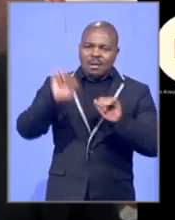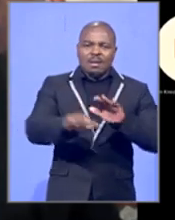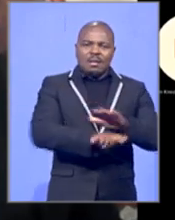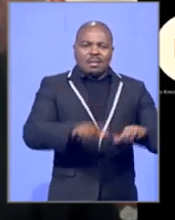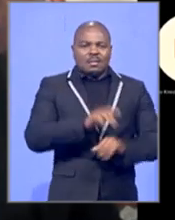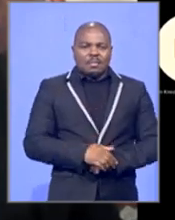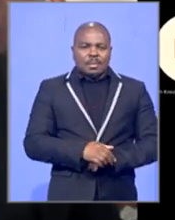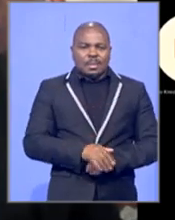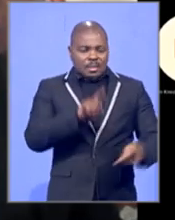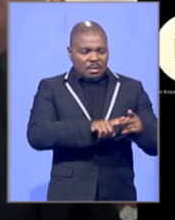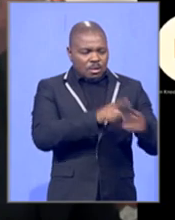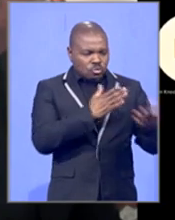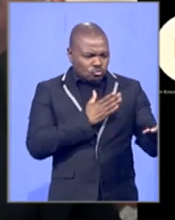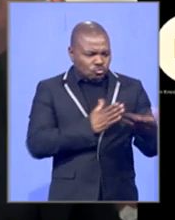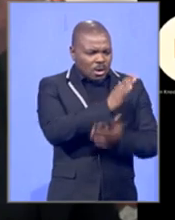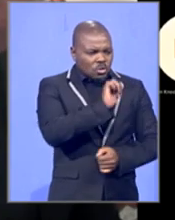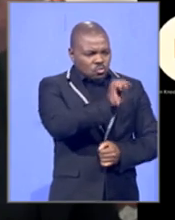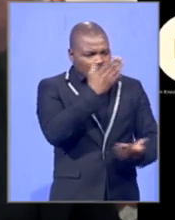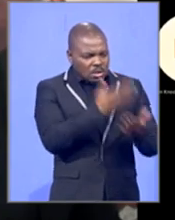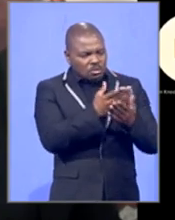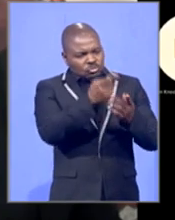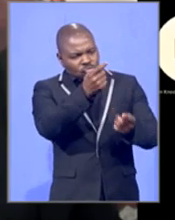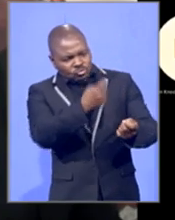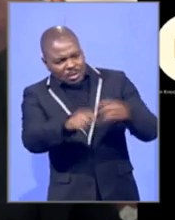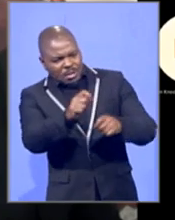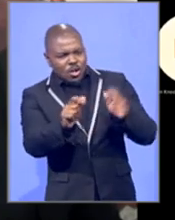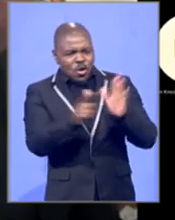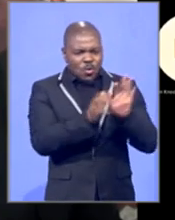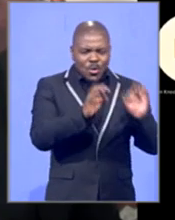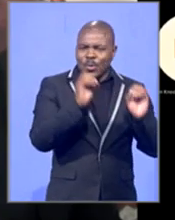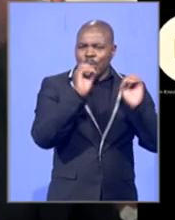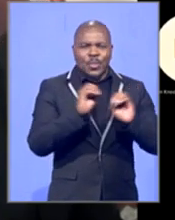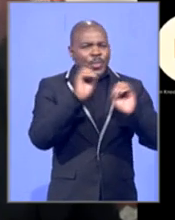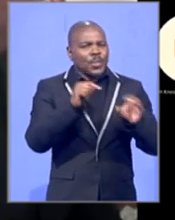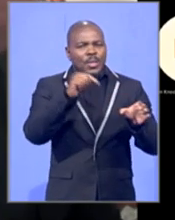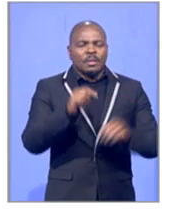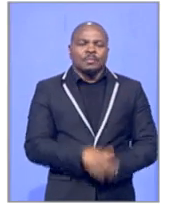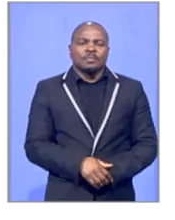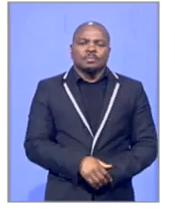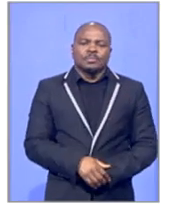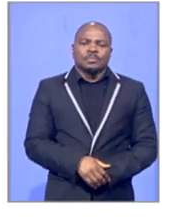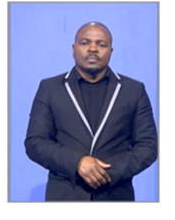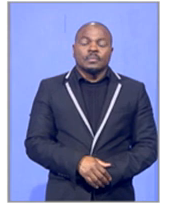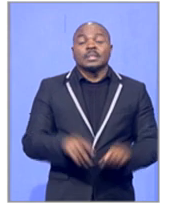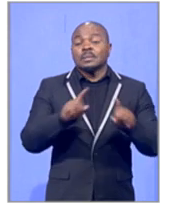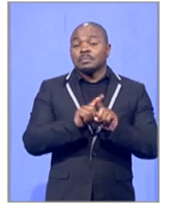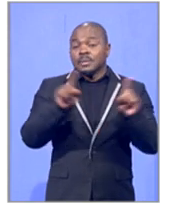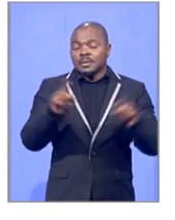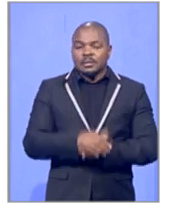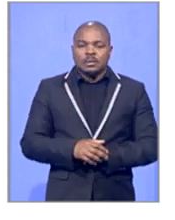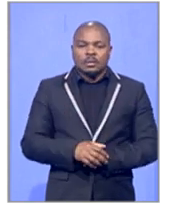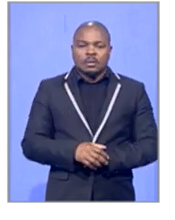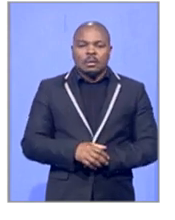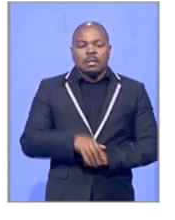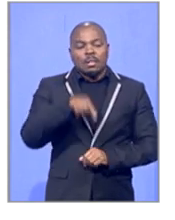sna malokedi le se molao gore ba santse ba rekisha. Le fa go le jalo ba